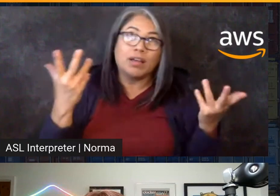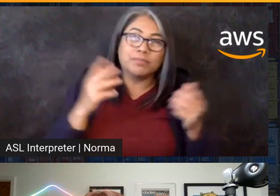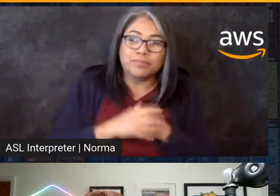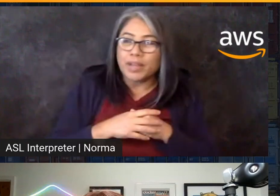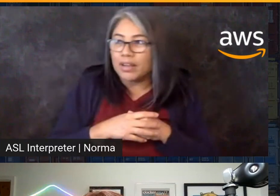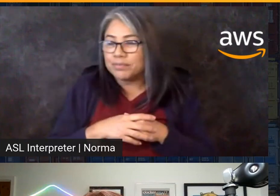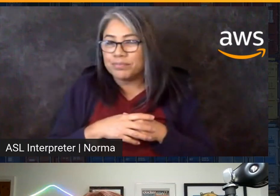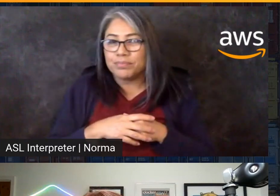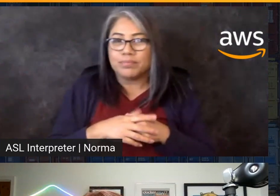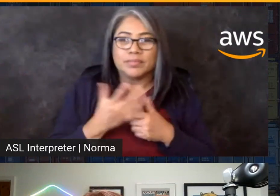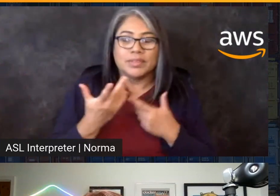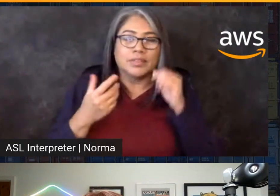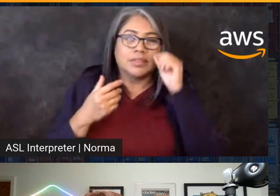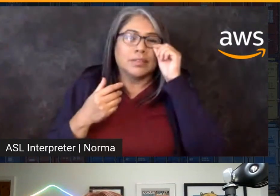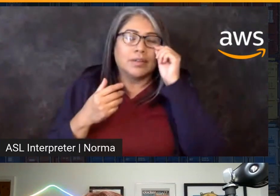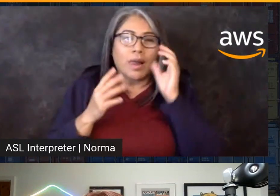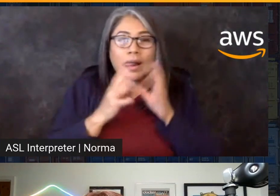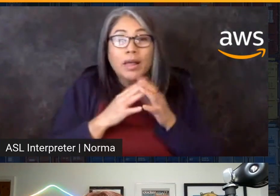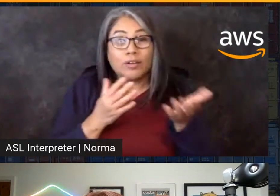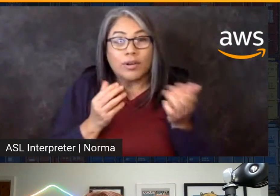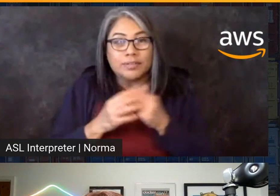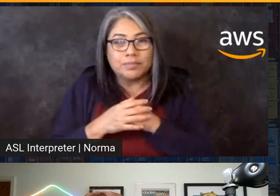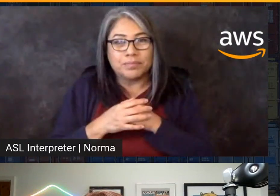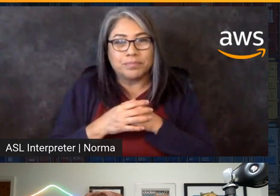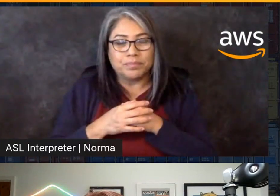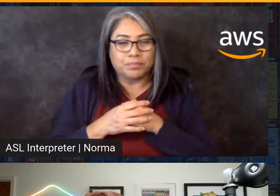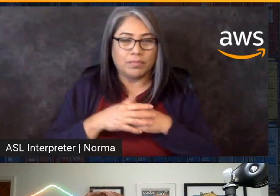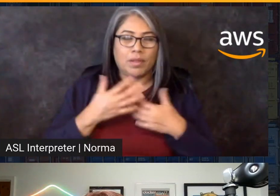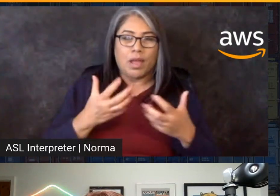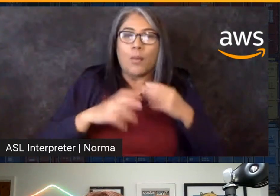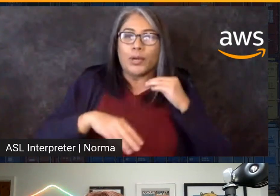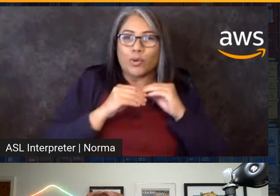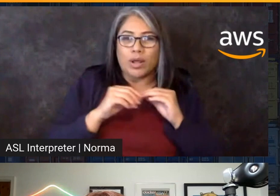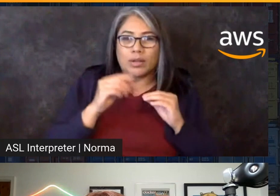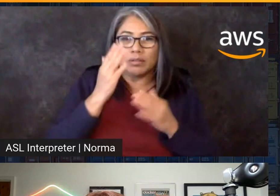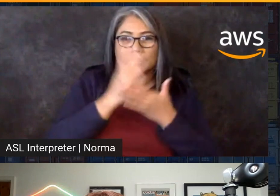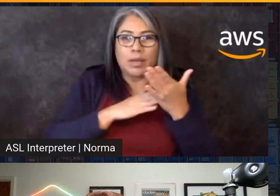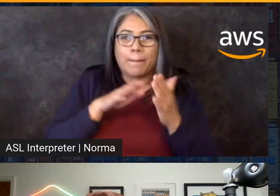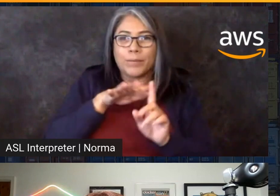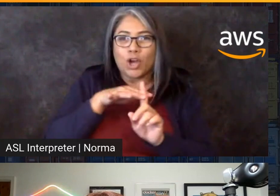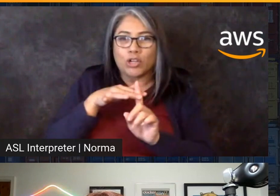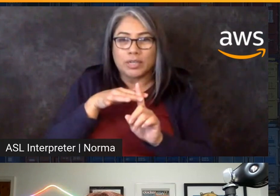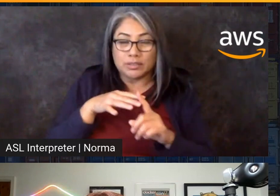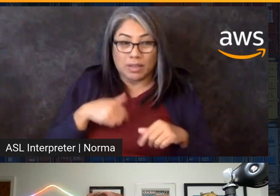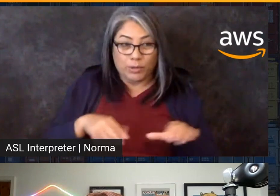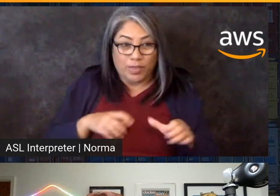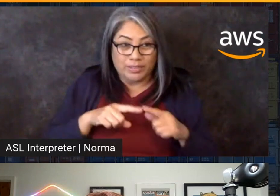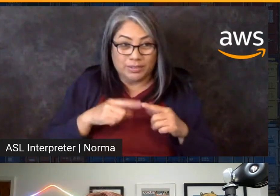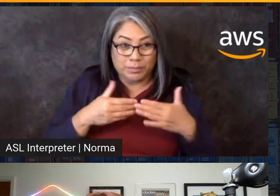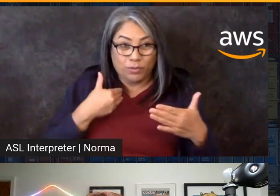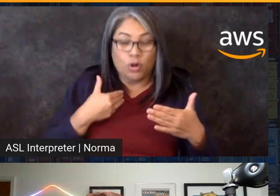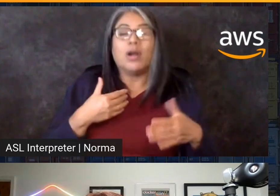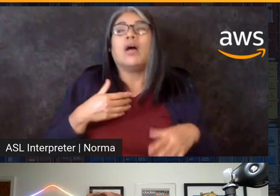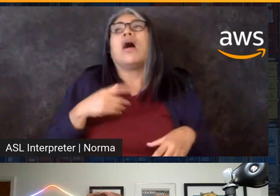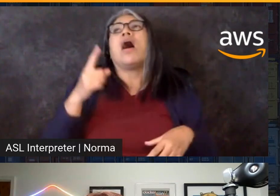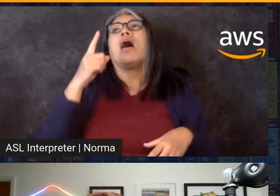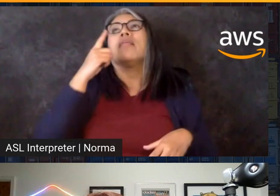So I was going to say, go ahead. I was going to add a little bit of context around like have we done this before thing, and I think that like one of the things that